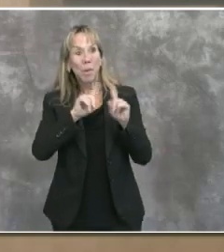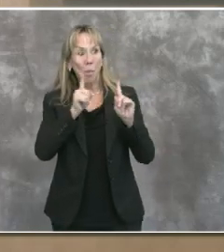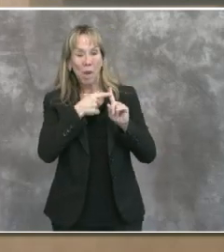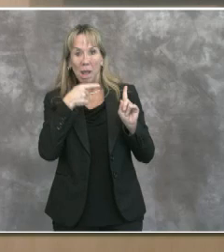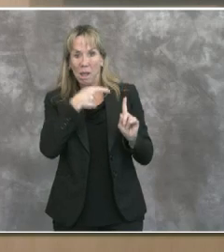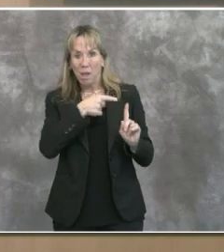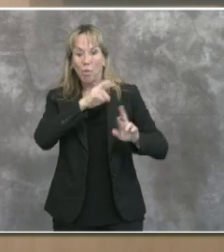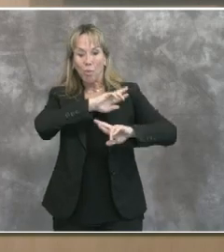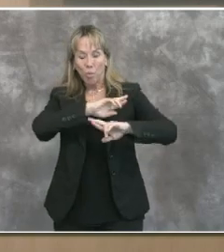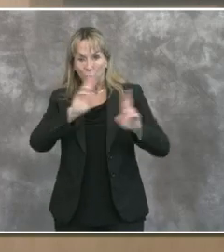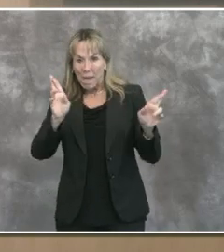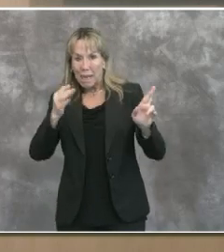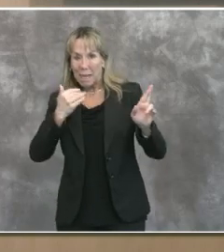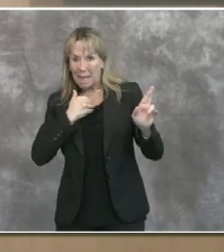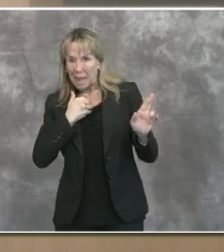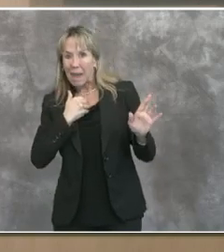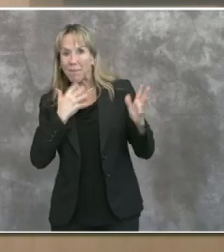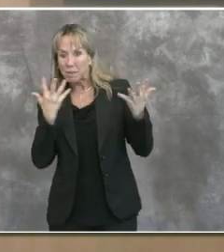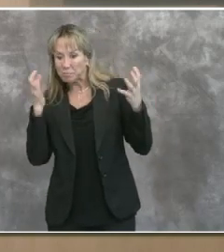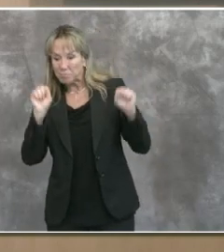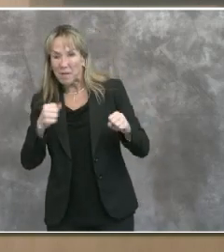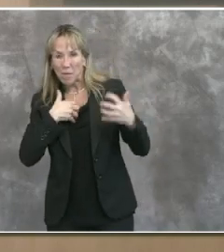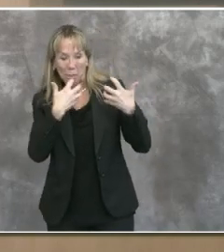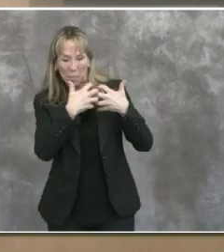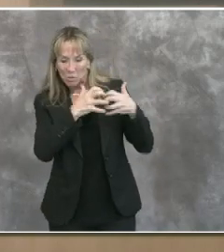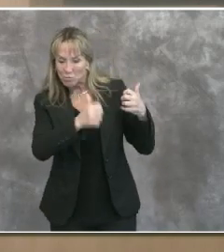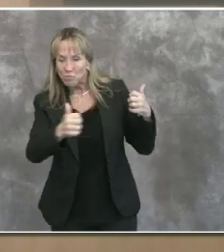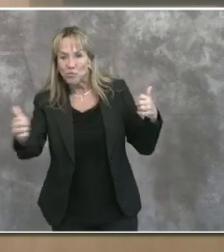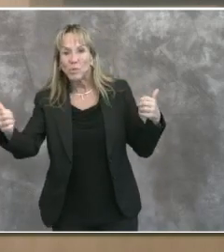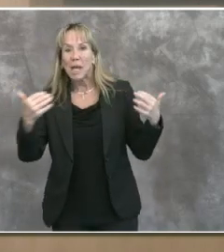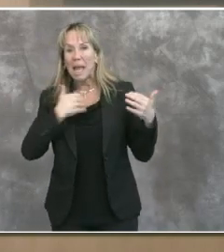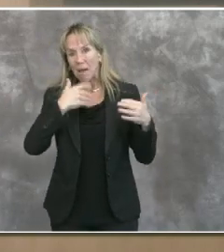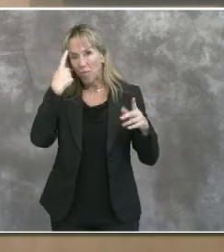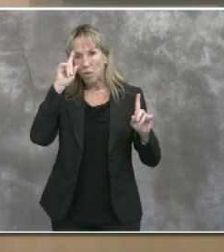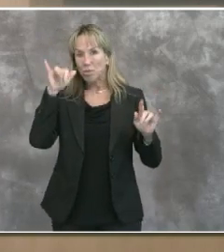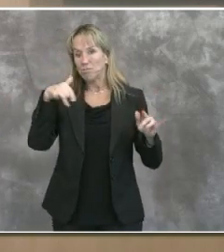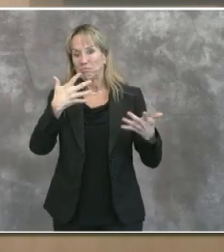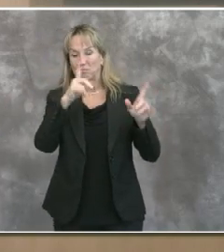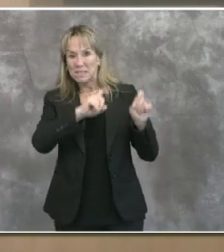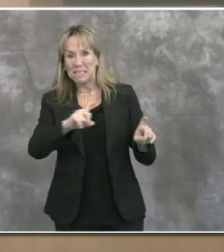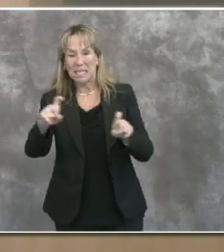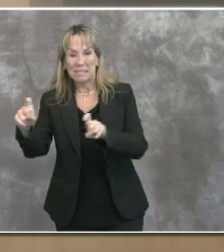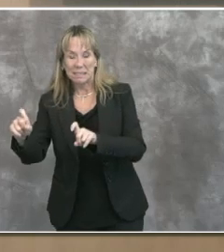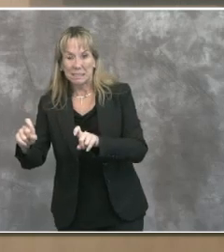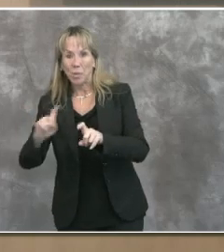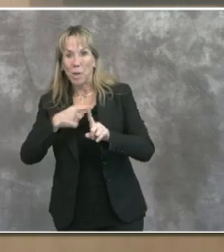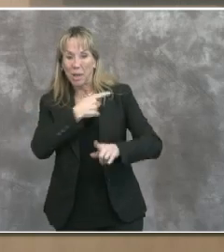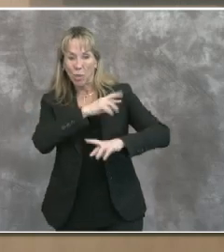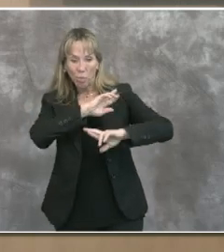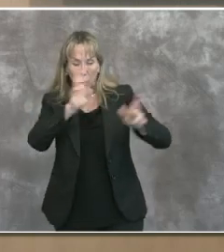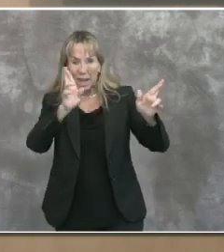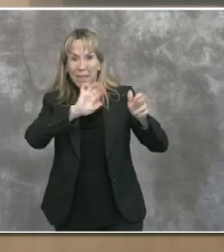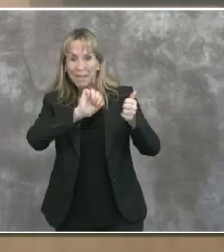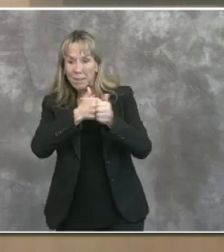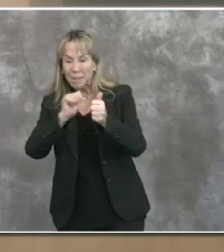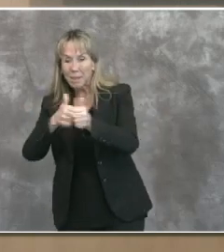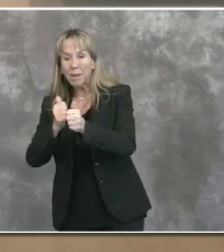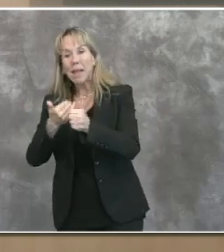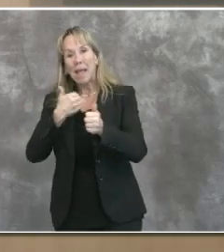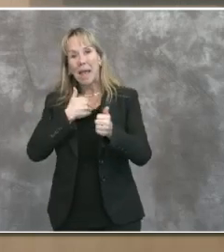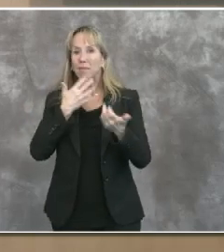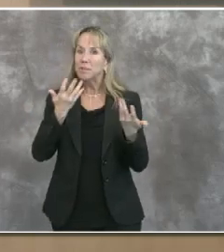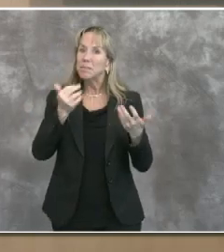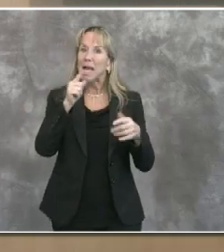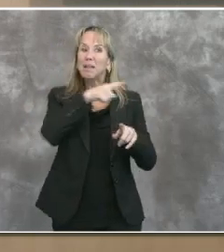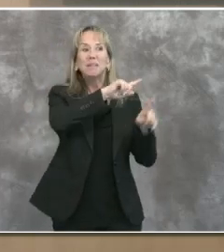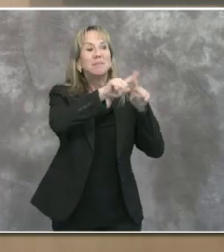have positioned the machines for point-of-care testing at individual